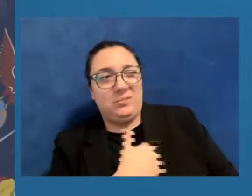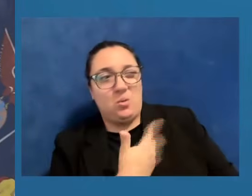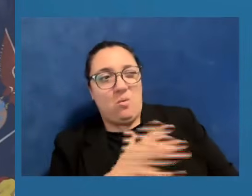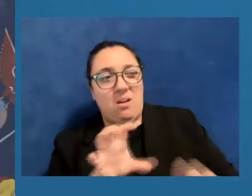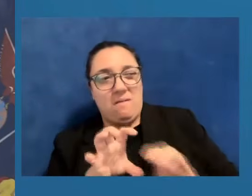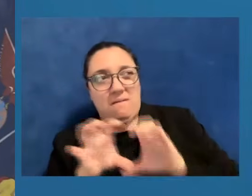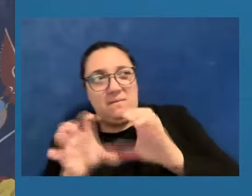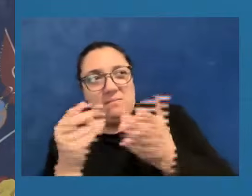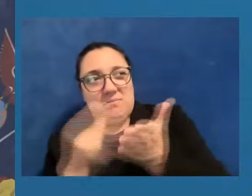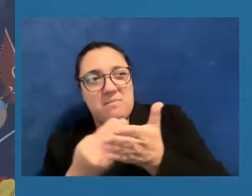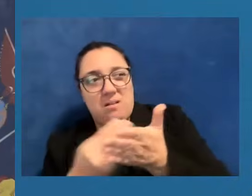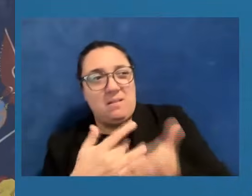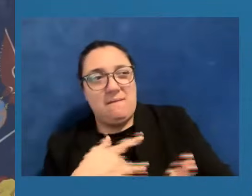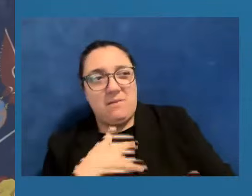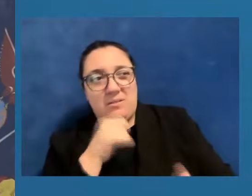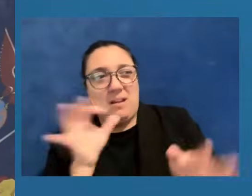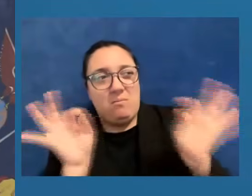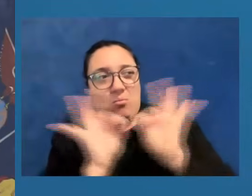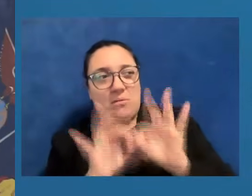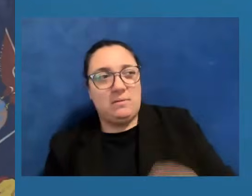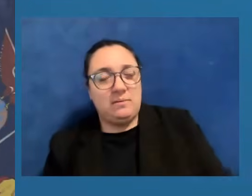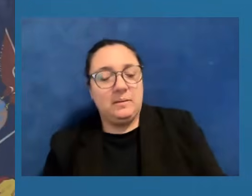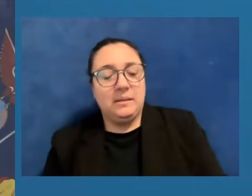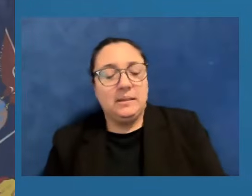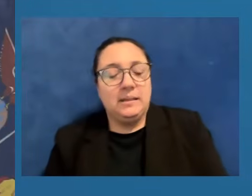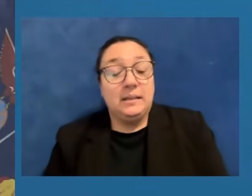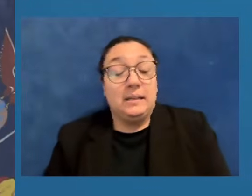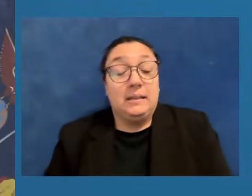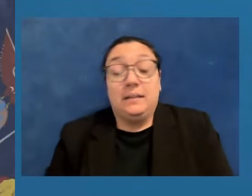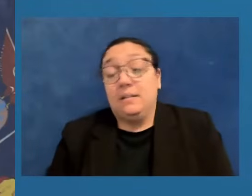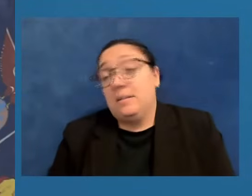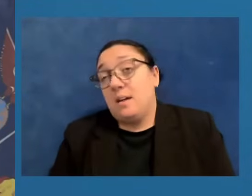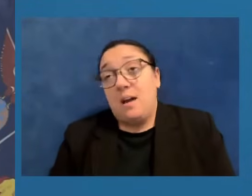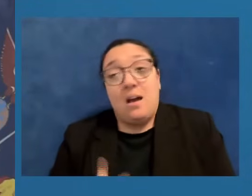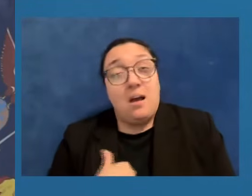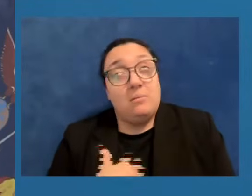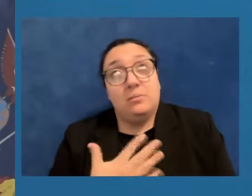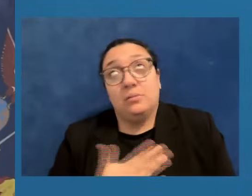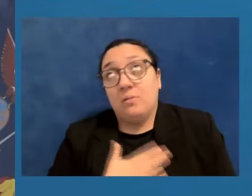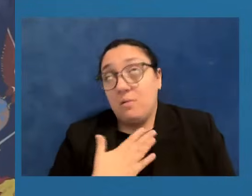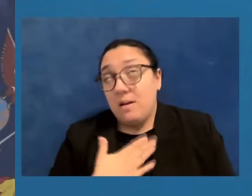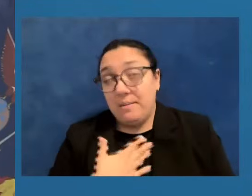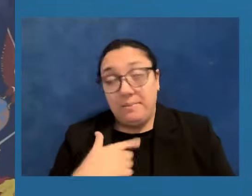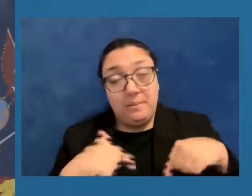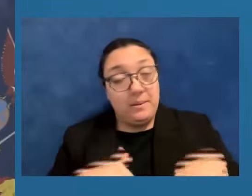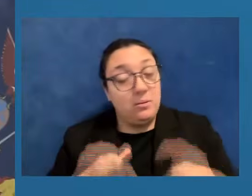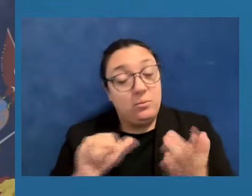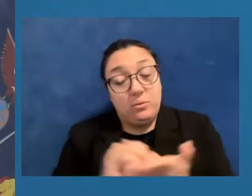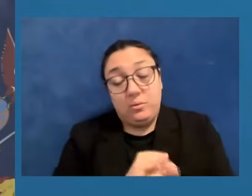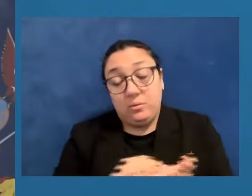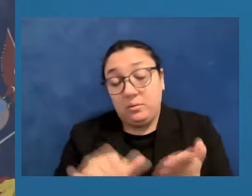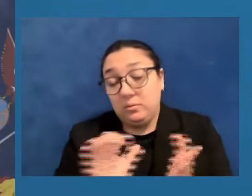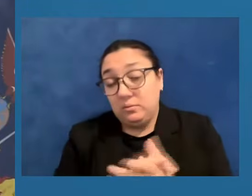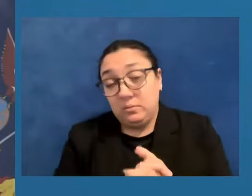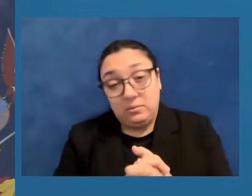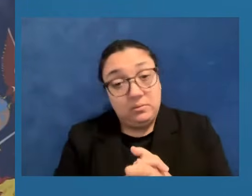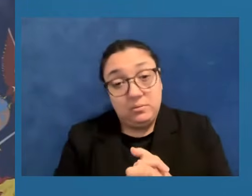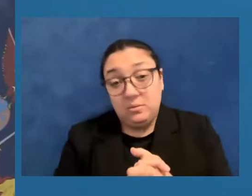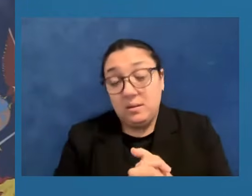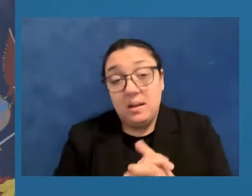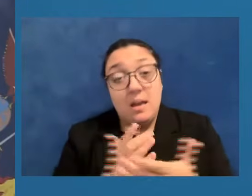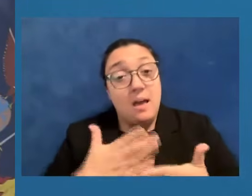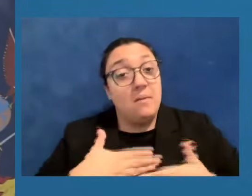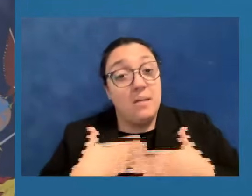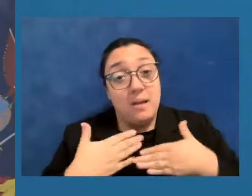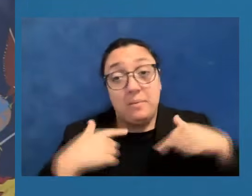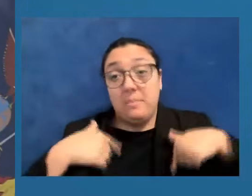not important. I'm so happy to be in New York. I'm so happy to be a leader in New York.